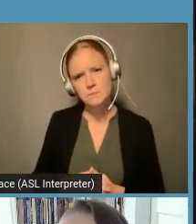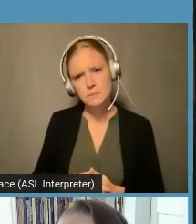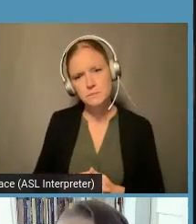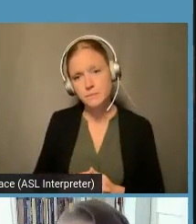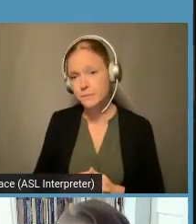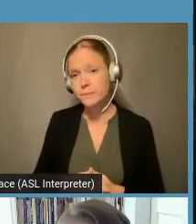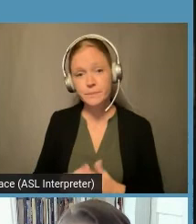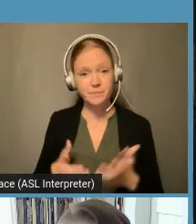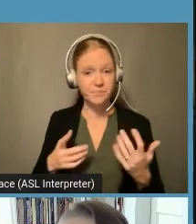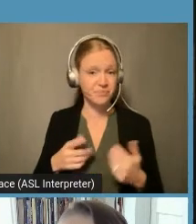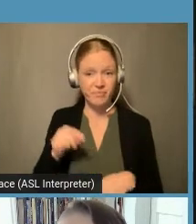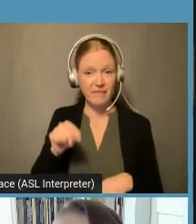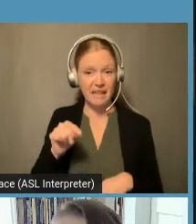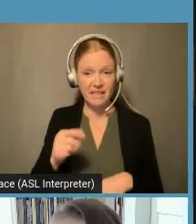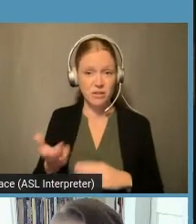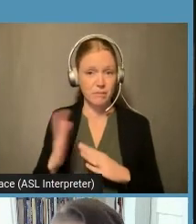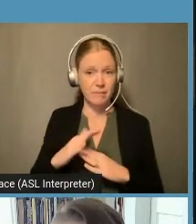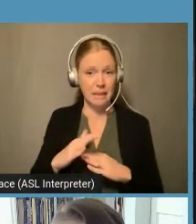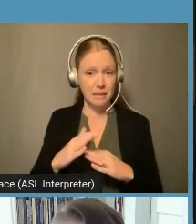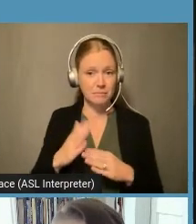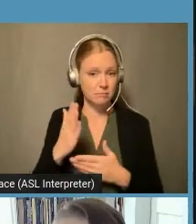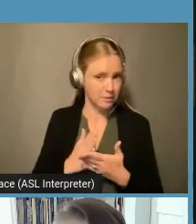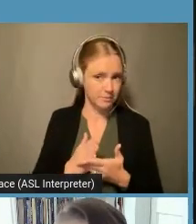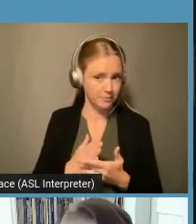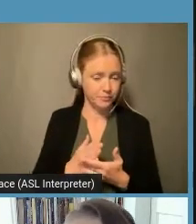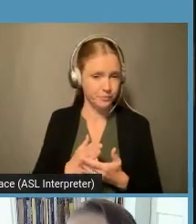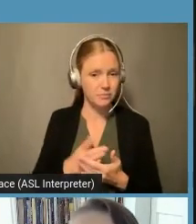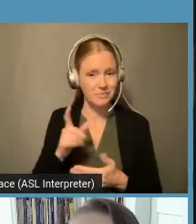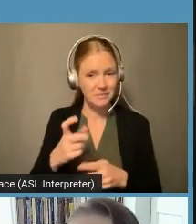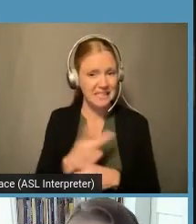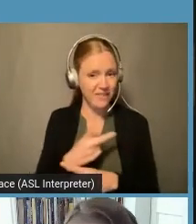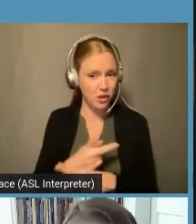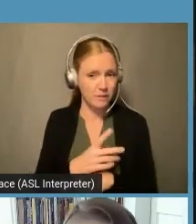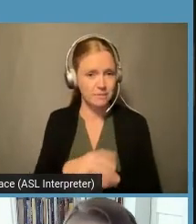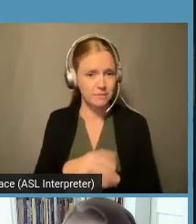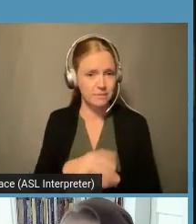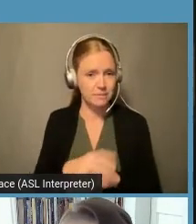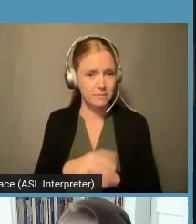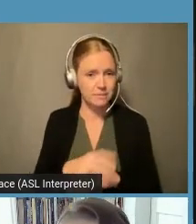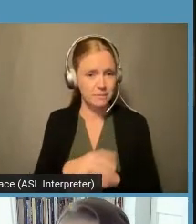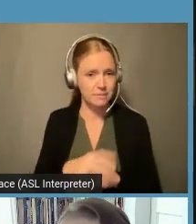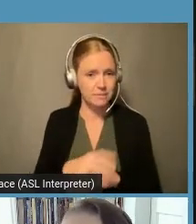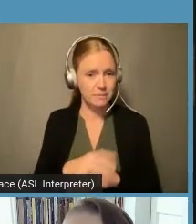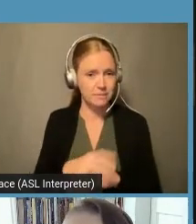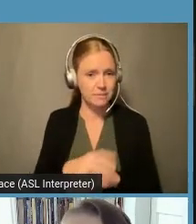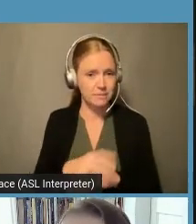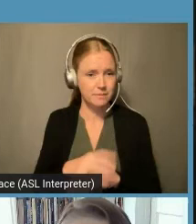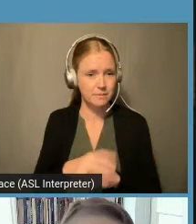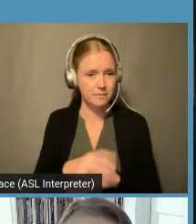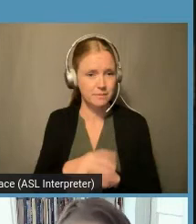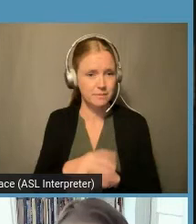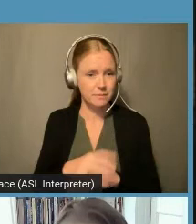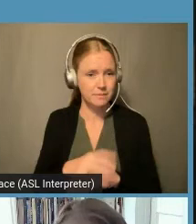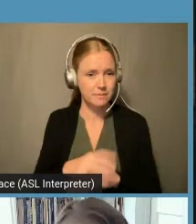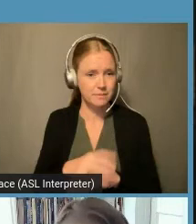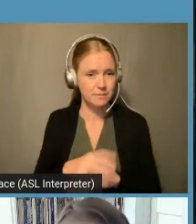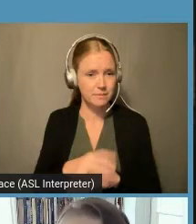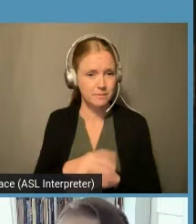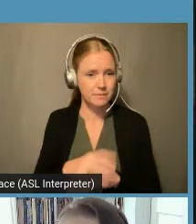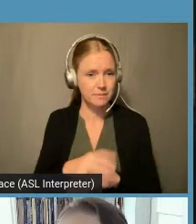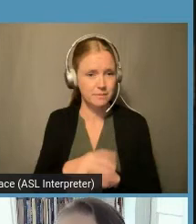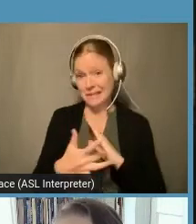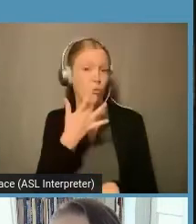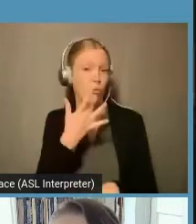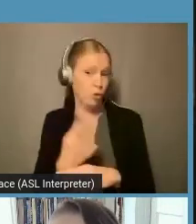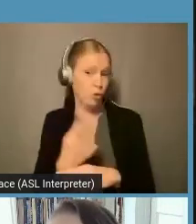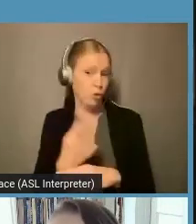are the main parts that you need to figure out. The technology you're actually using or that you prefer to use